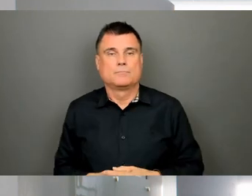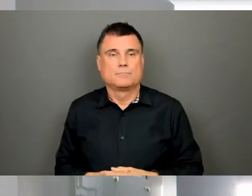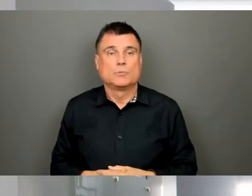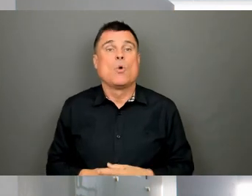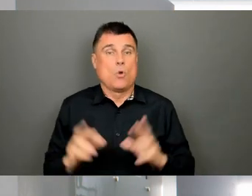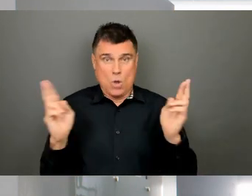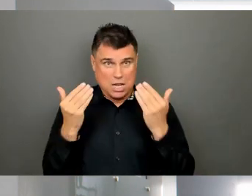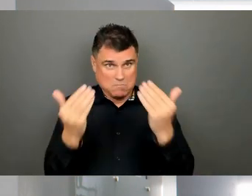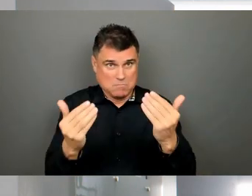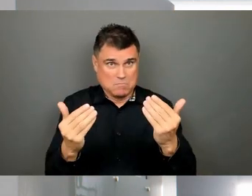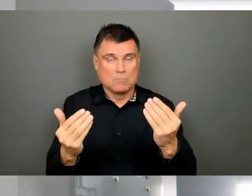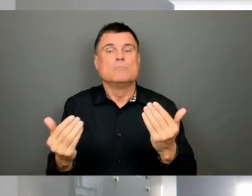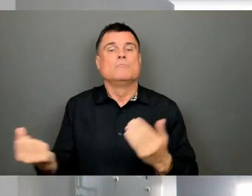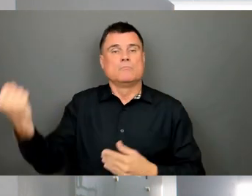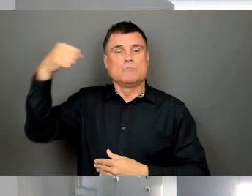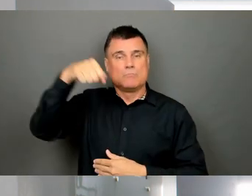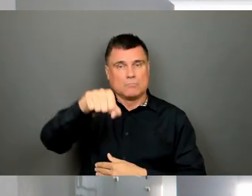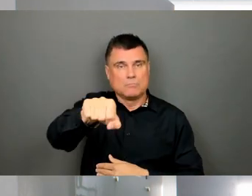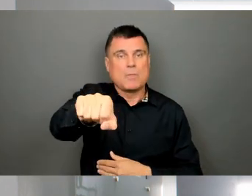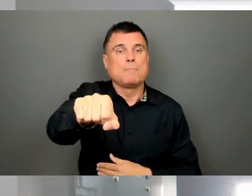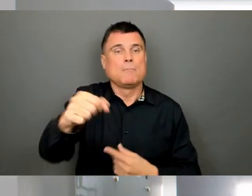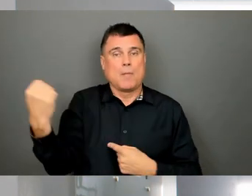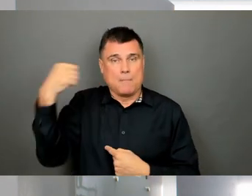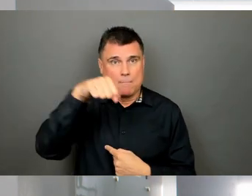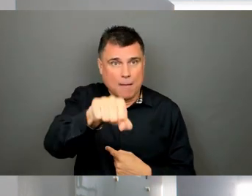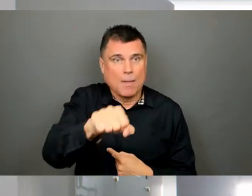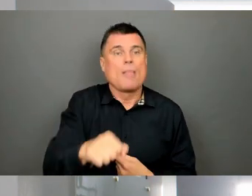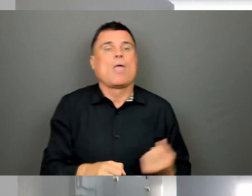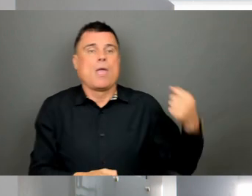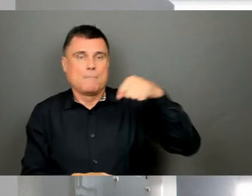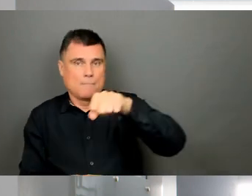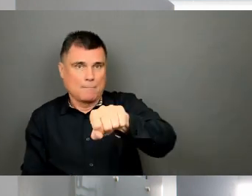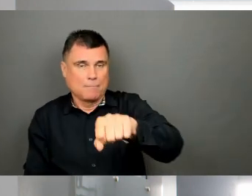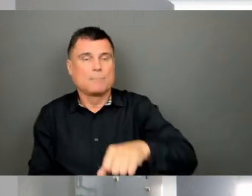So 5, 6, 7, 8. We're going to curl around, pump,